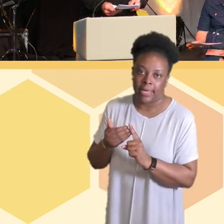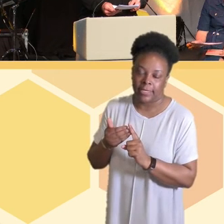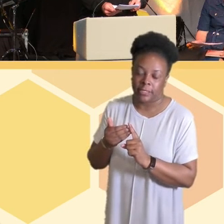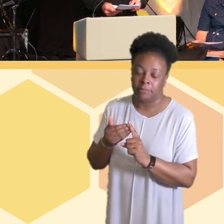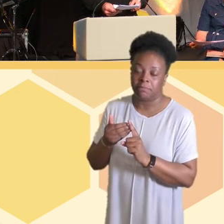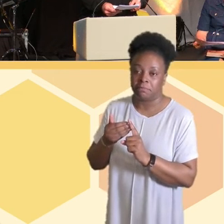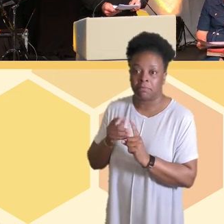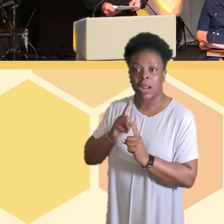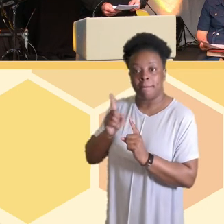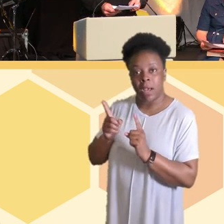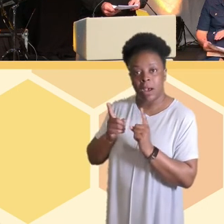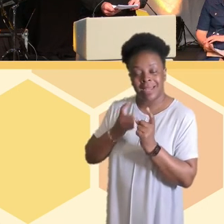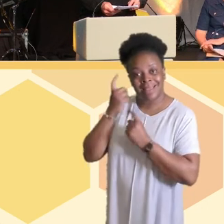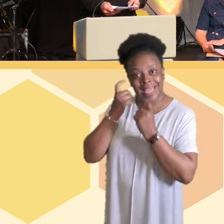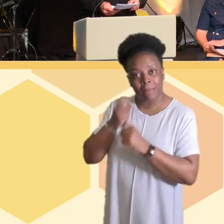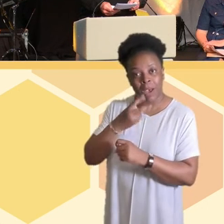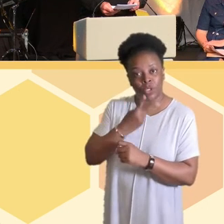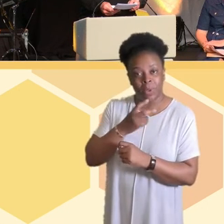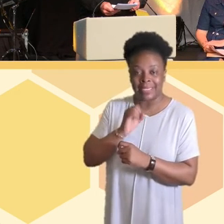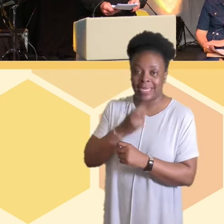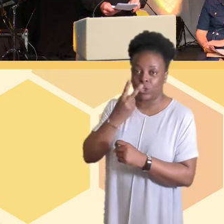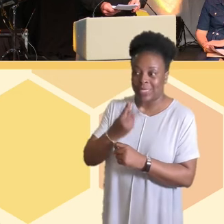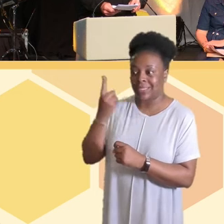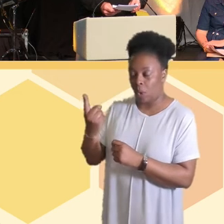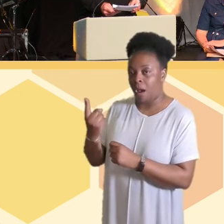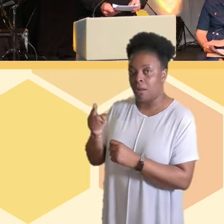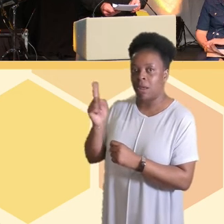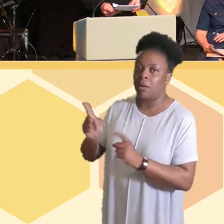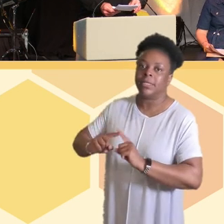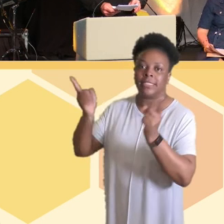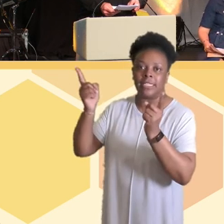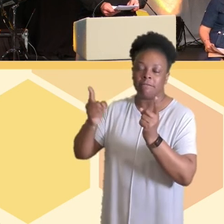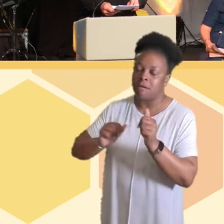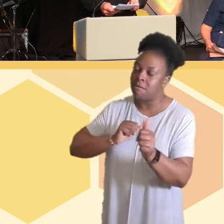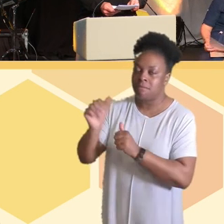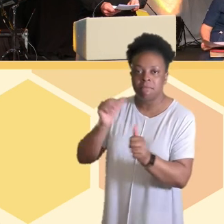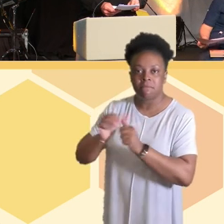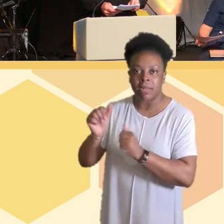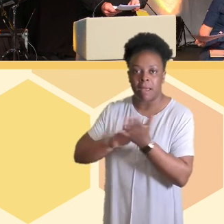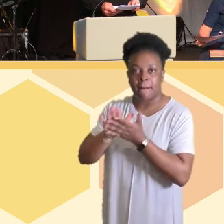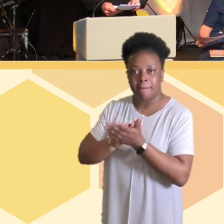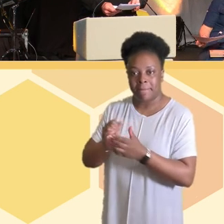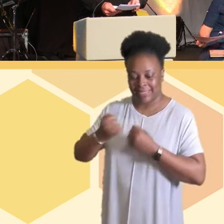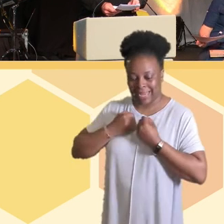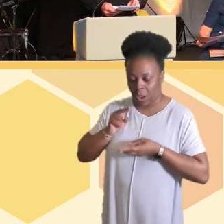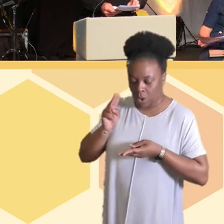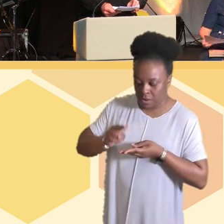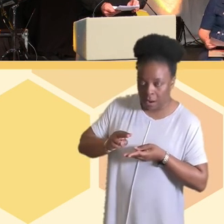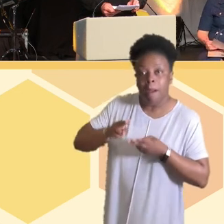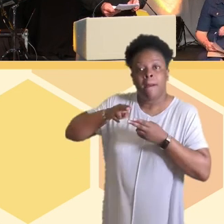allowed this to be reversed, which accounts for the allocation to associations increasing from